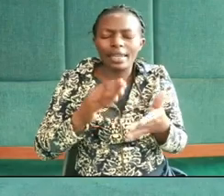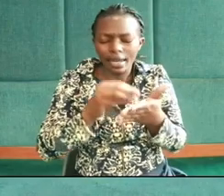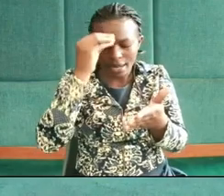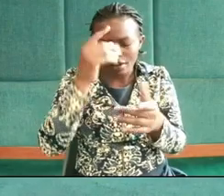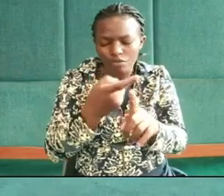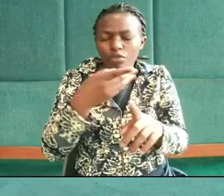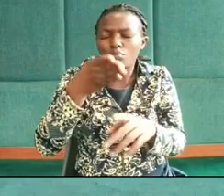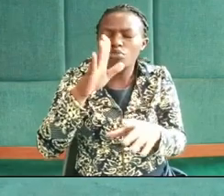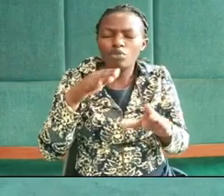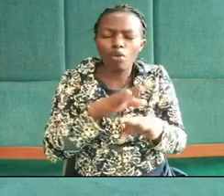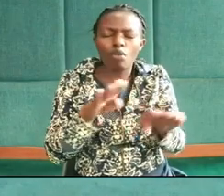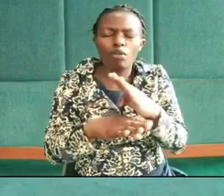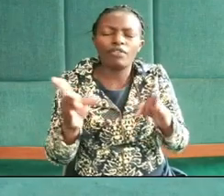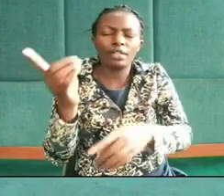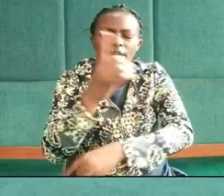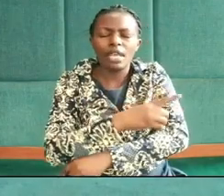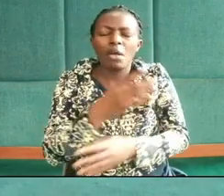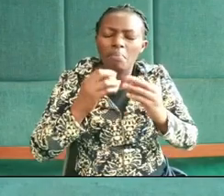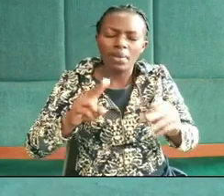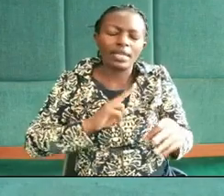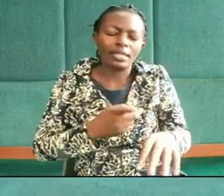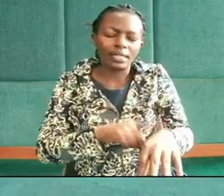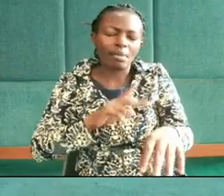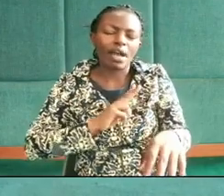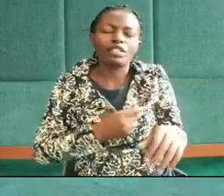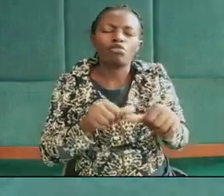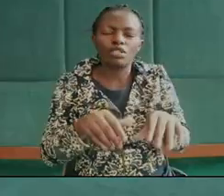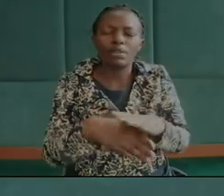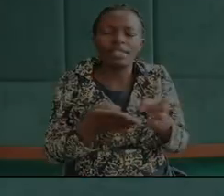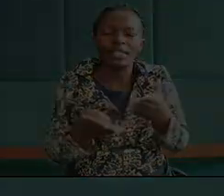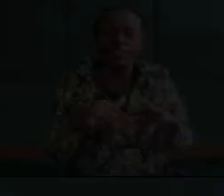day and grow in you. Bless us as we continue in your service. In Jesus' name, amen.